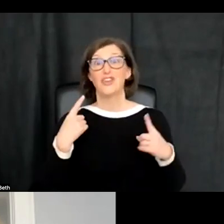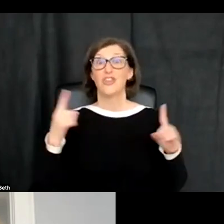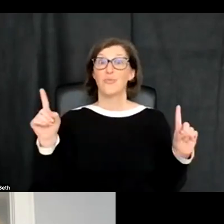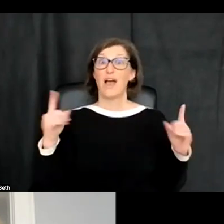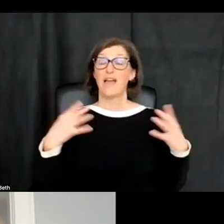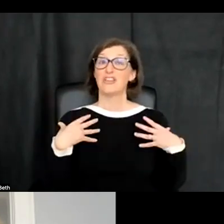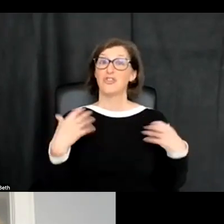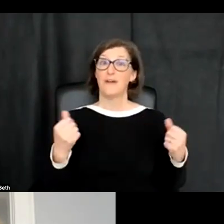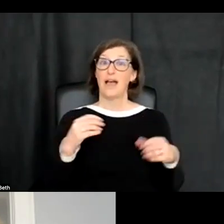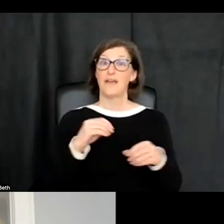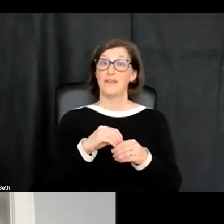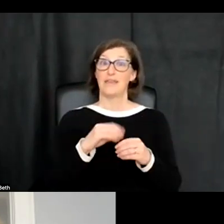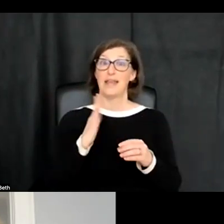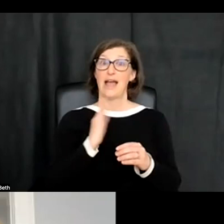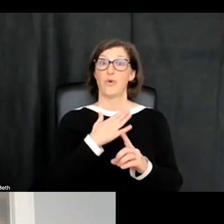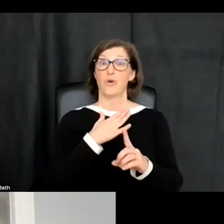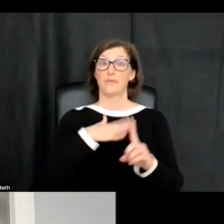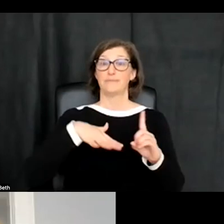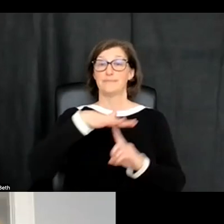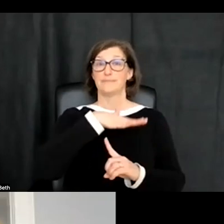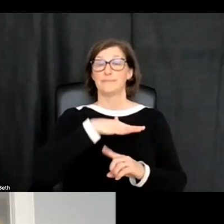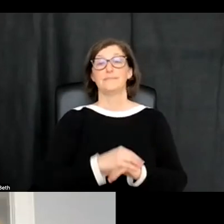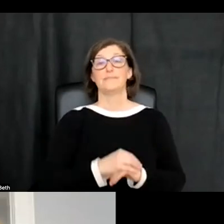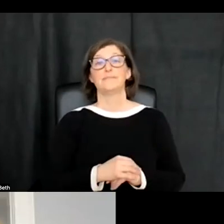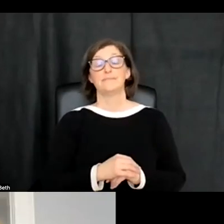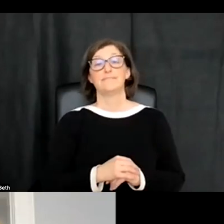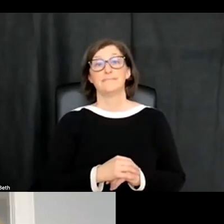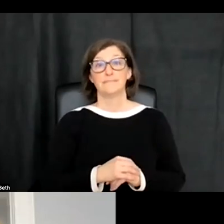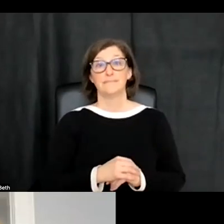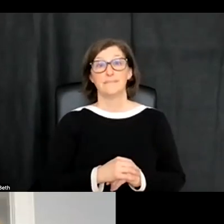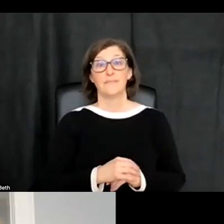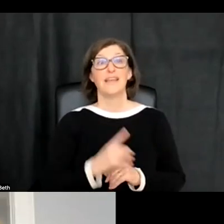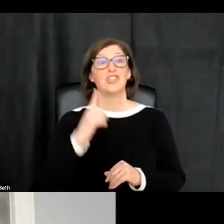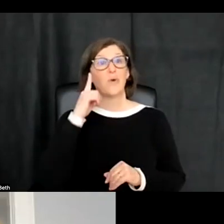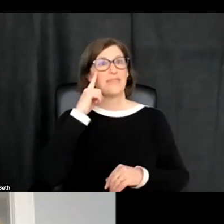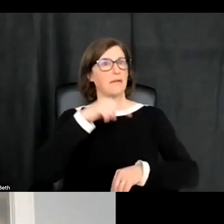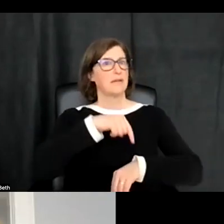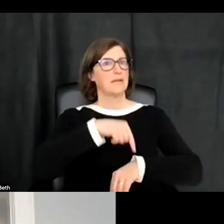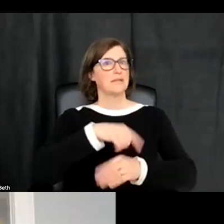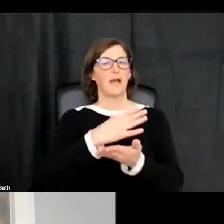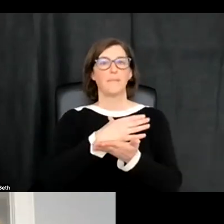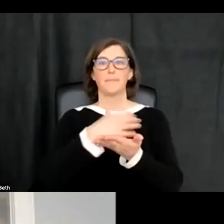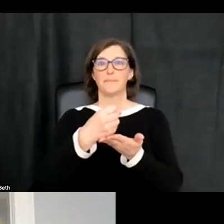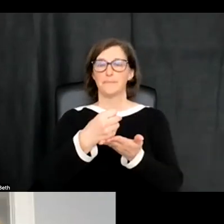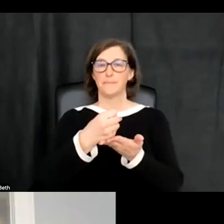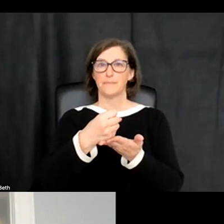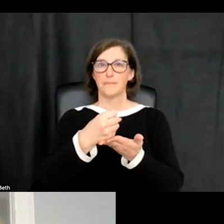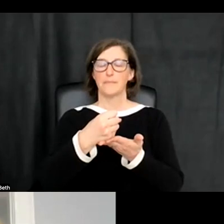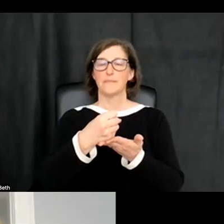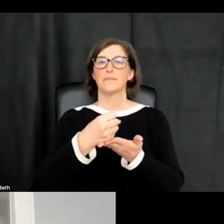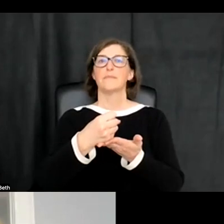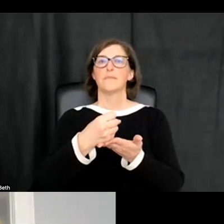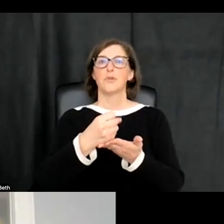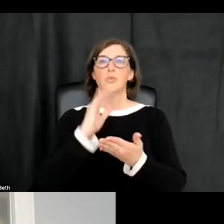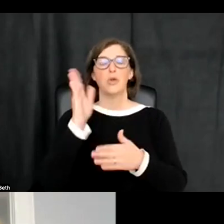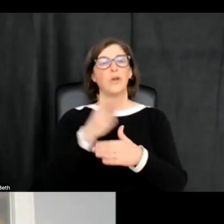survive in our immediate context. So with that, I think we're at the hour. We will be